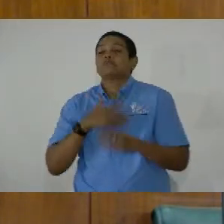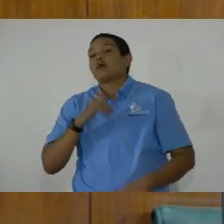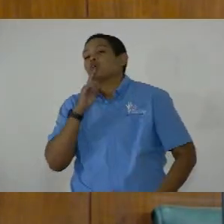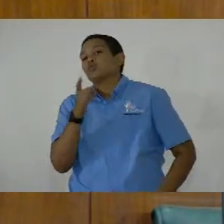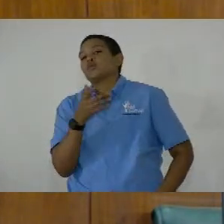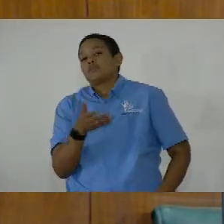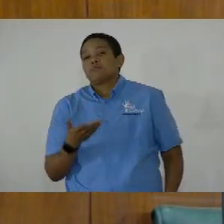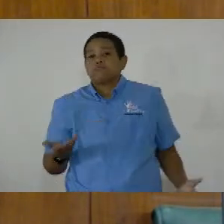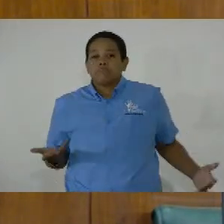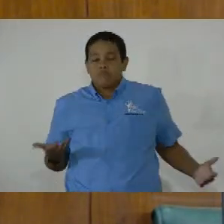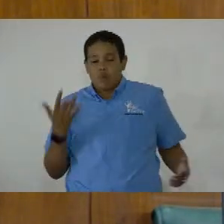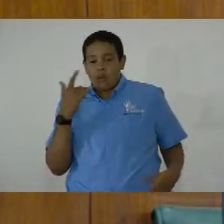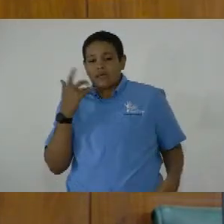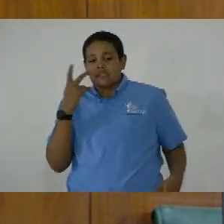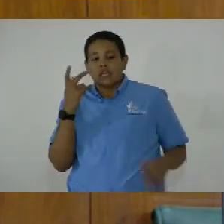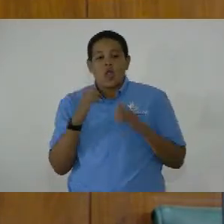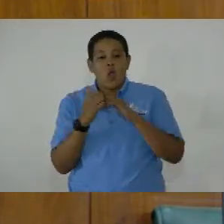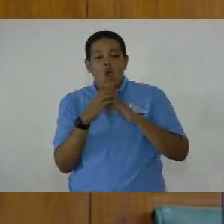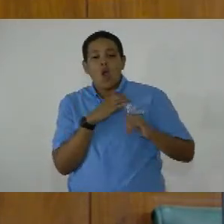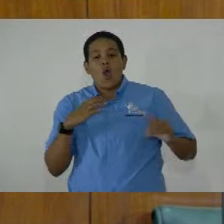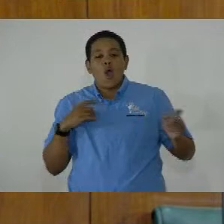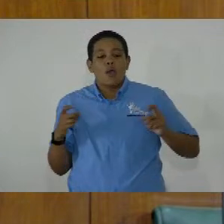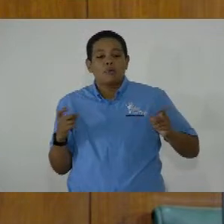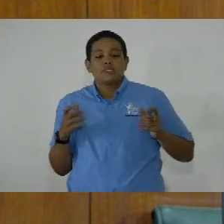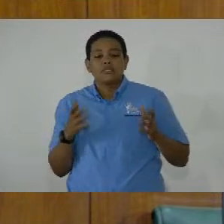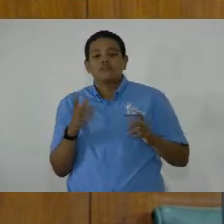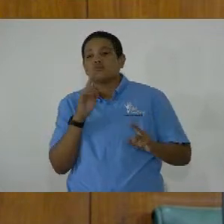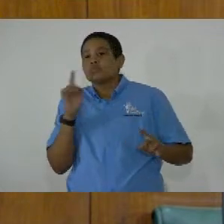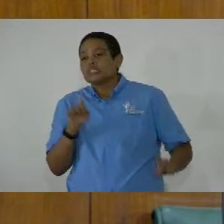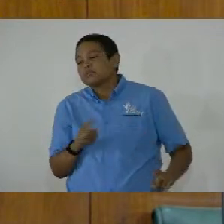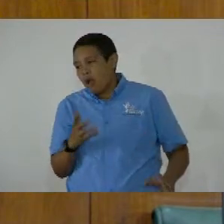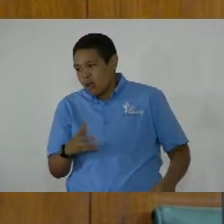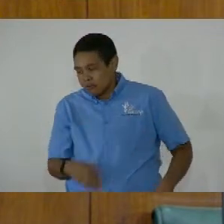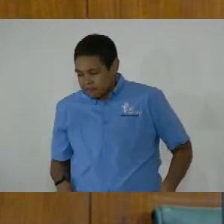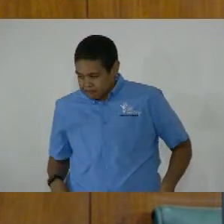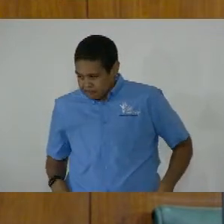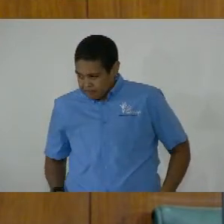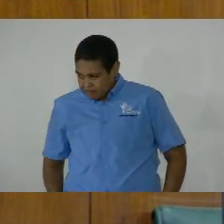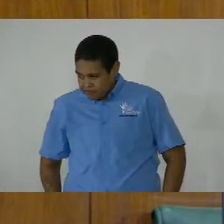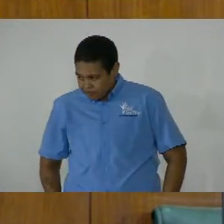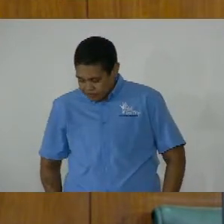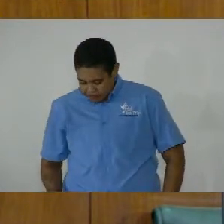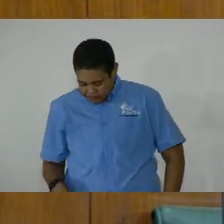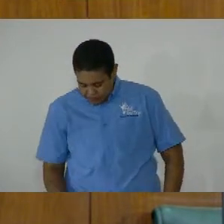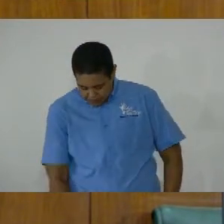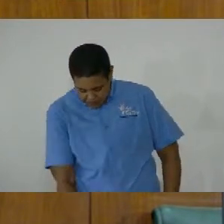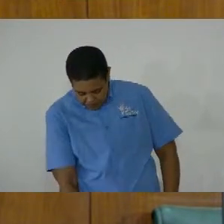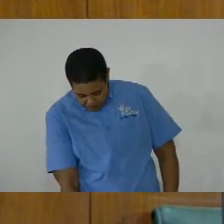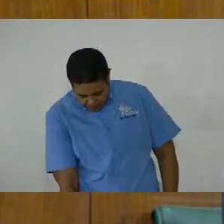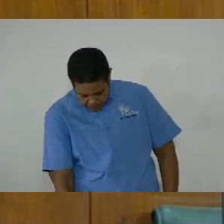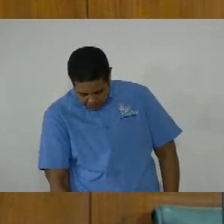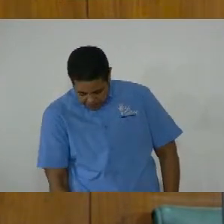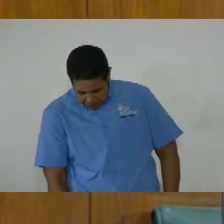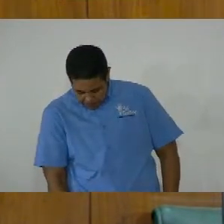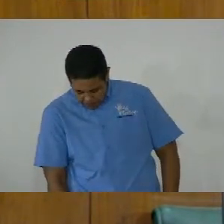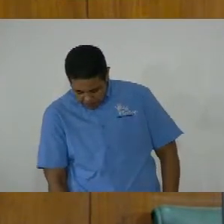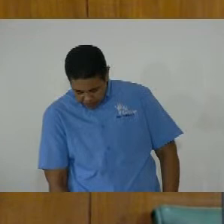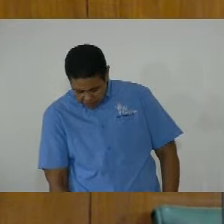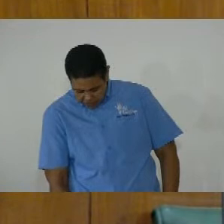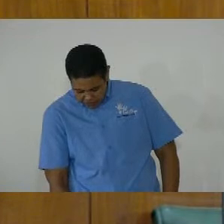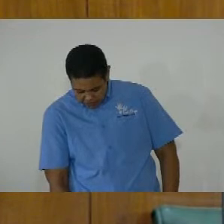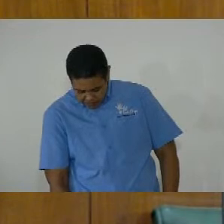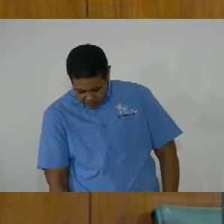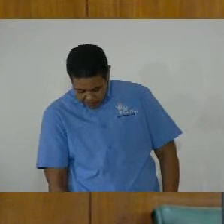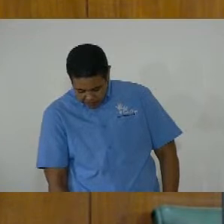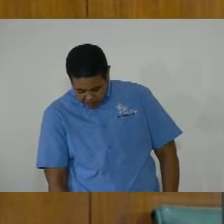first and to see how the committee responds. But the matter is serious. 3rd, Madam